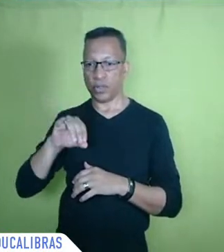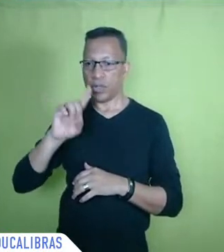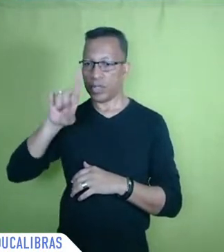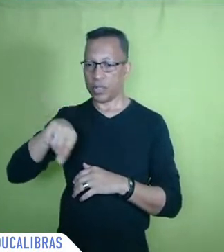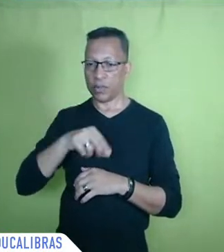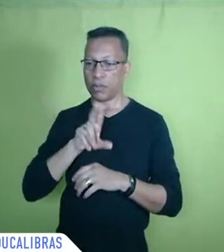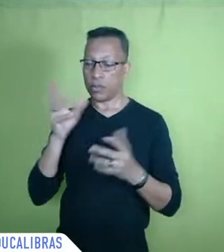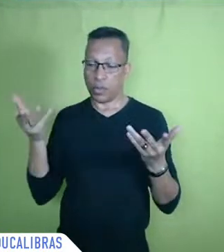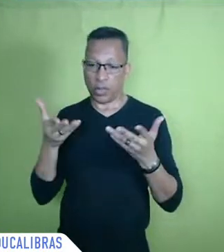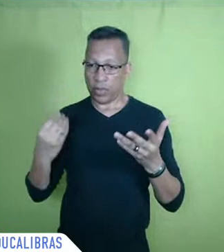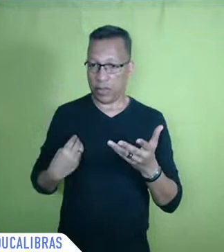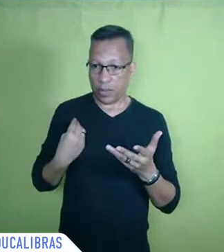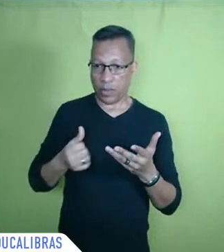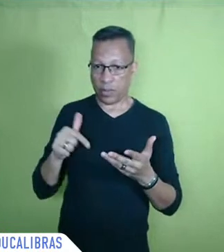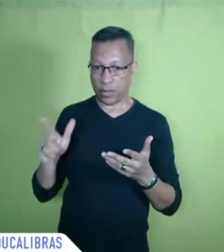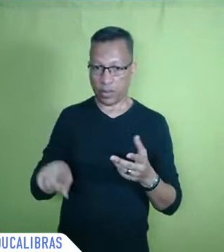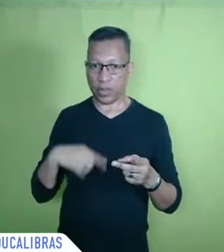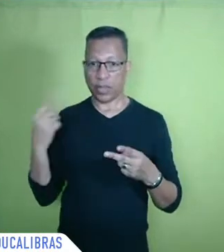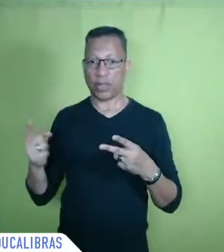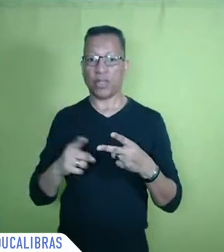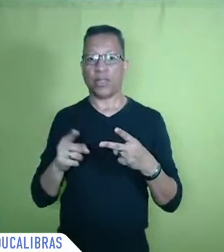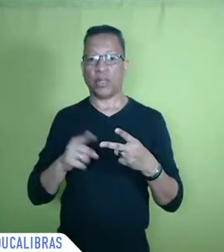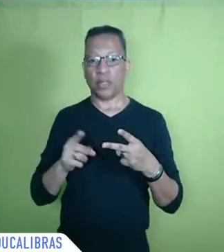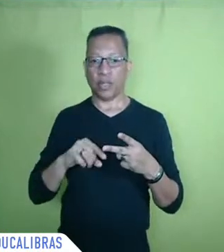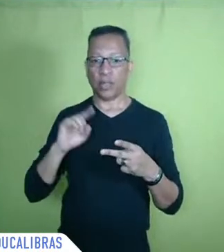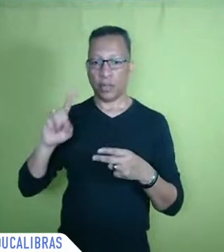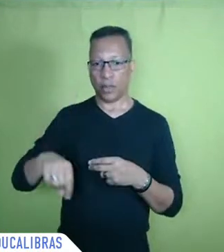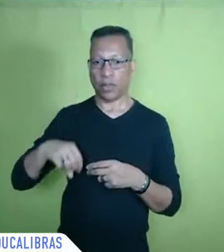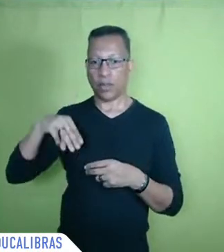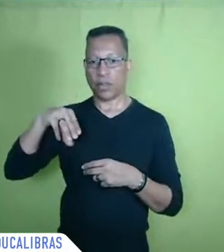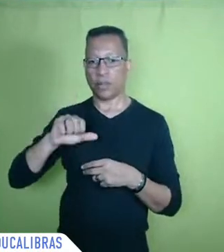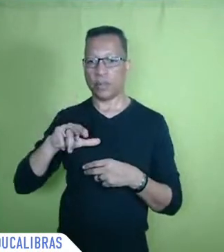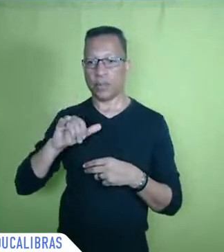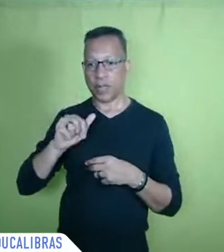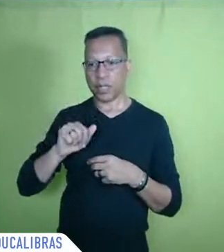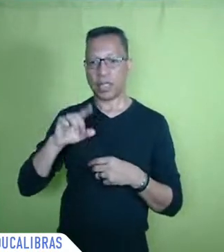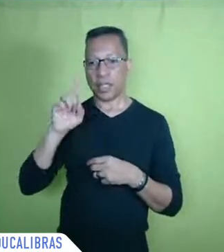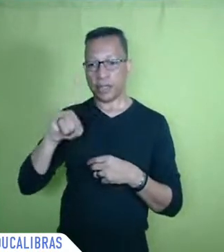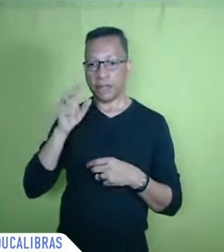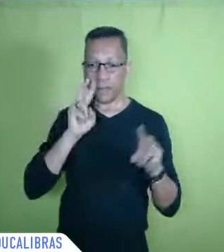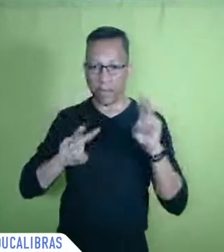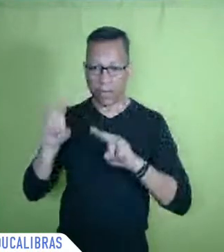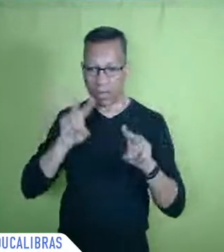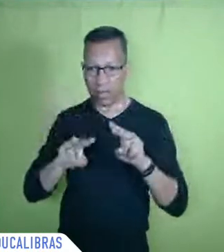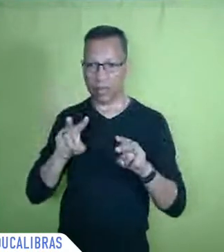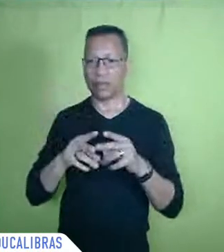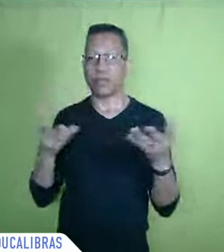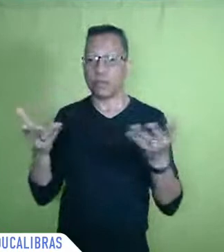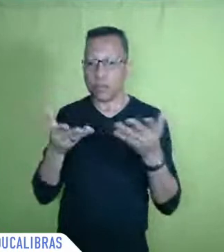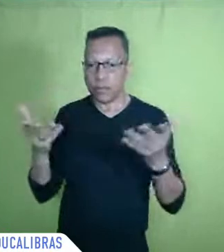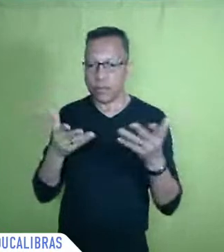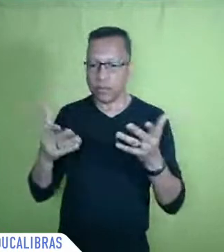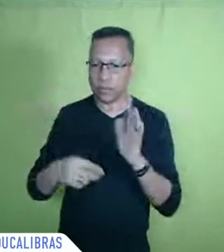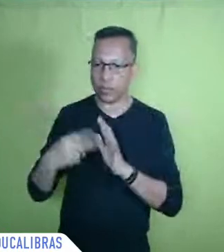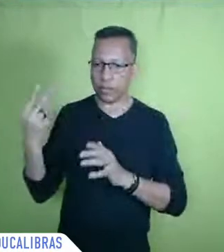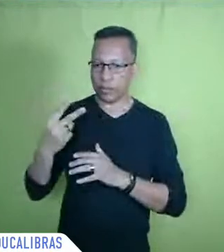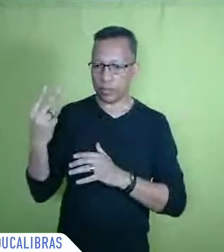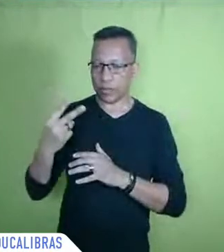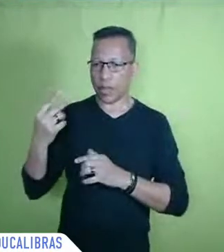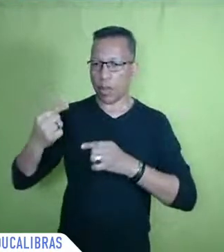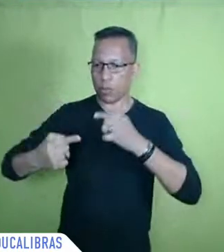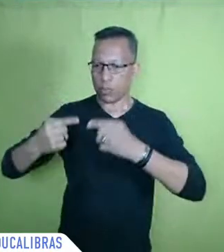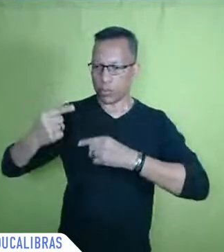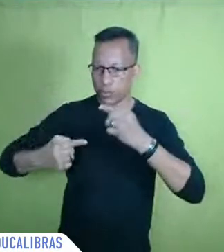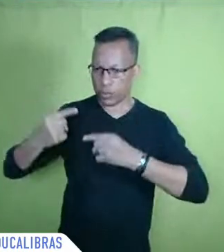Flávio Dino, he's not here with us just yet. He's the governor of Maranhão from the